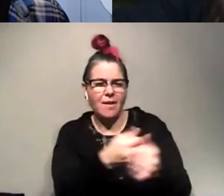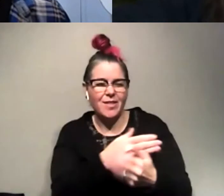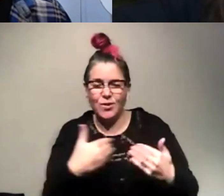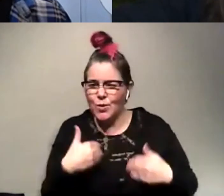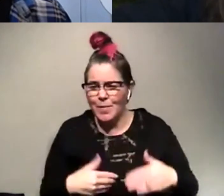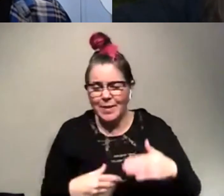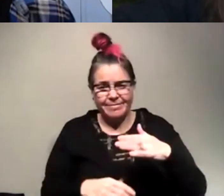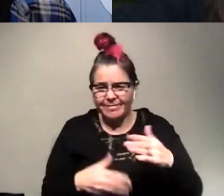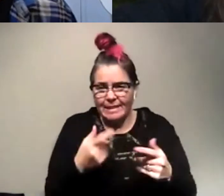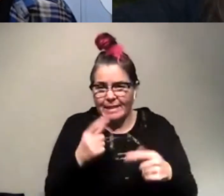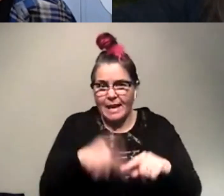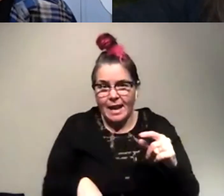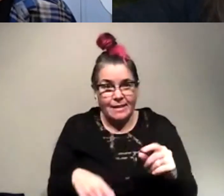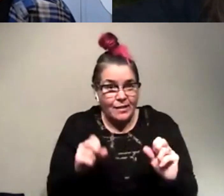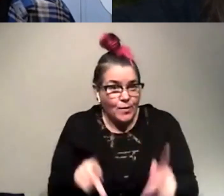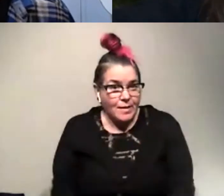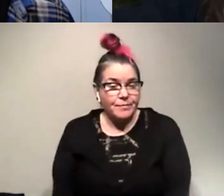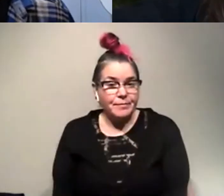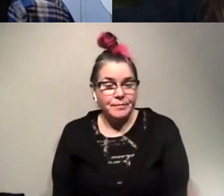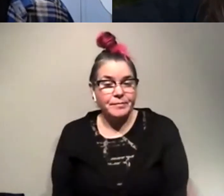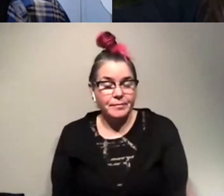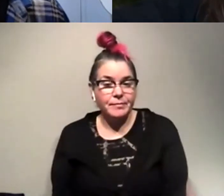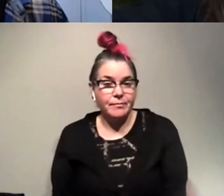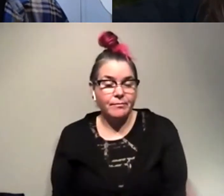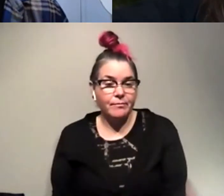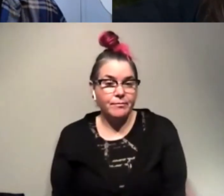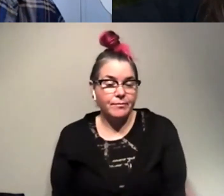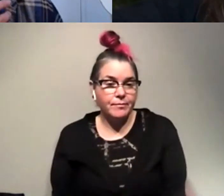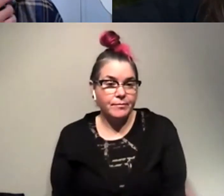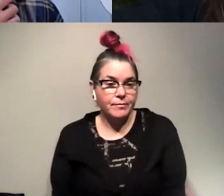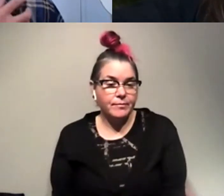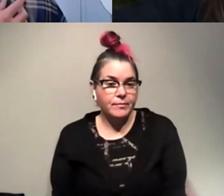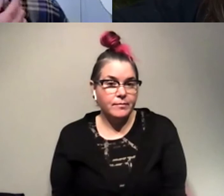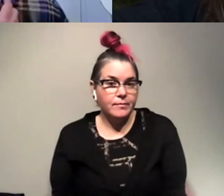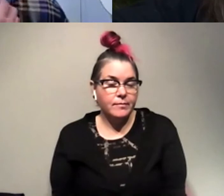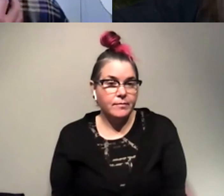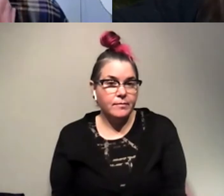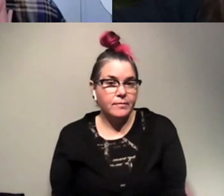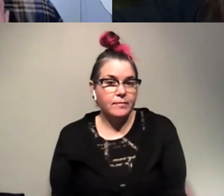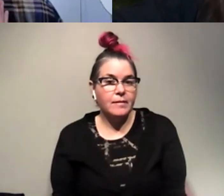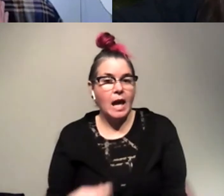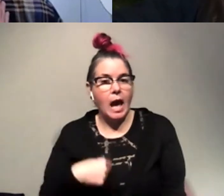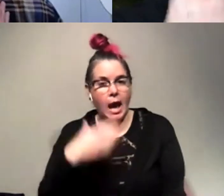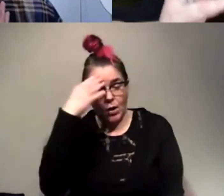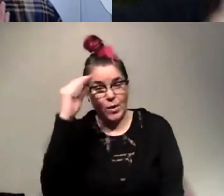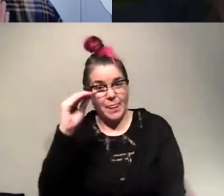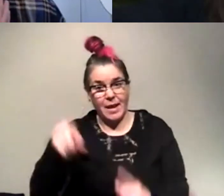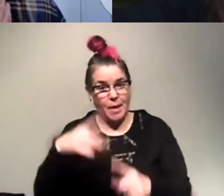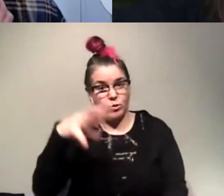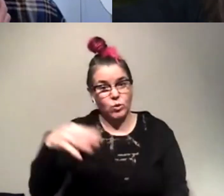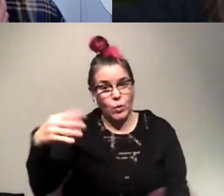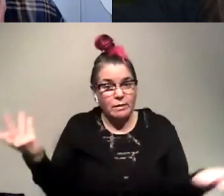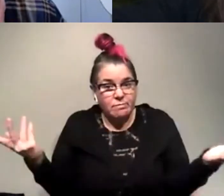that's okay. No. Yeah. Cool. Like, I know nothing about squids. See, yeah. I think